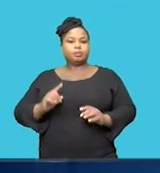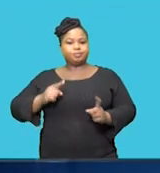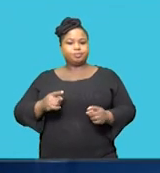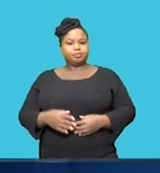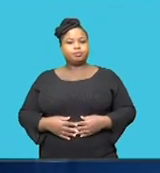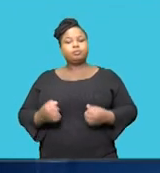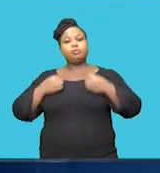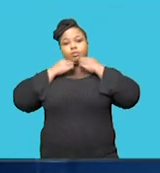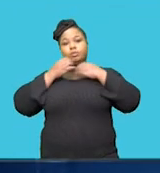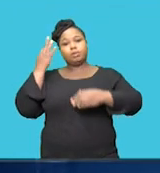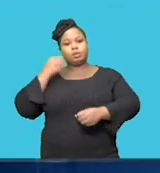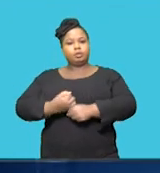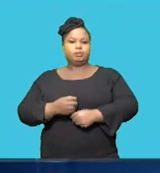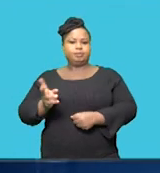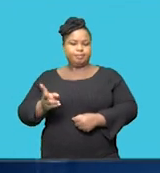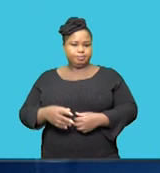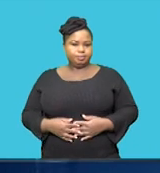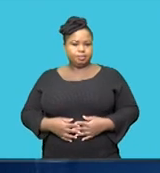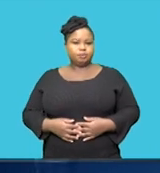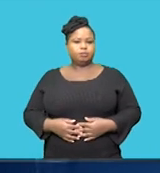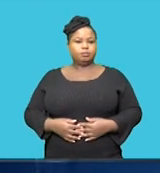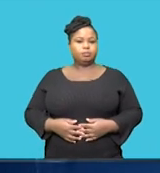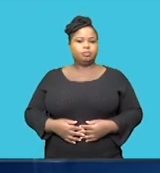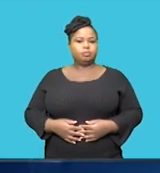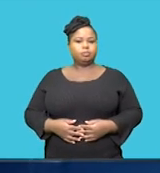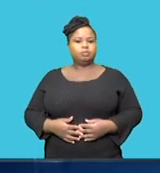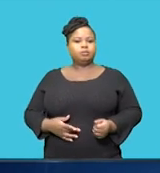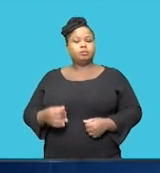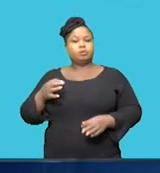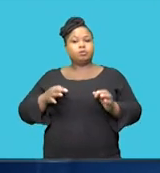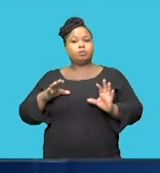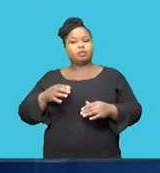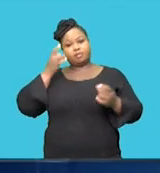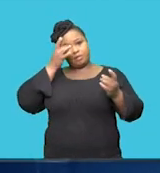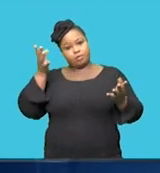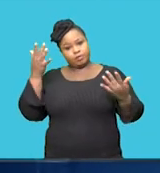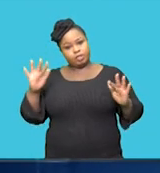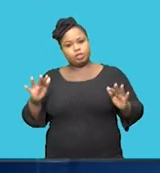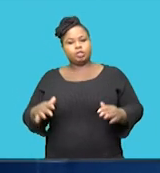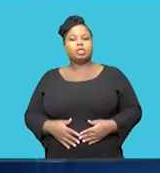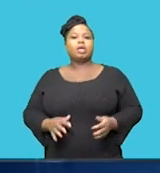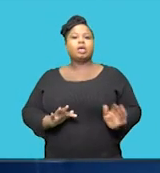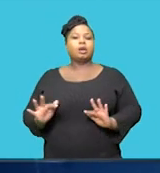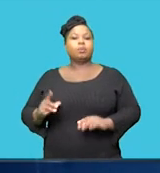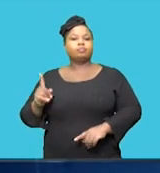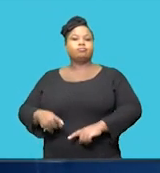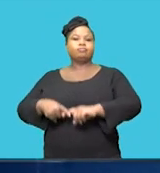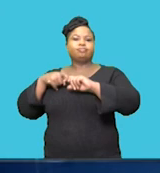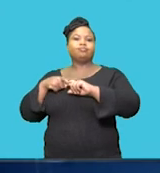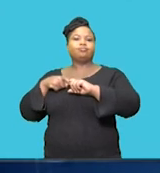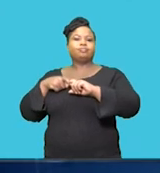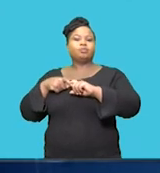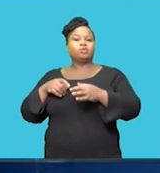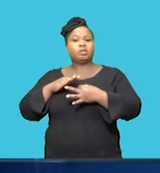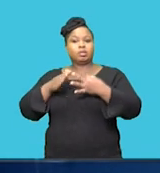August again last year, warning shots were fired by the party in a form of suspensions to the